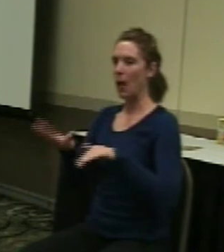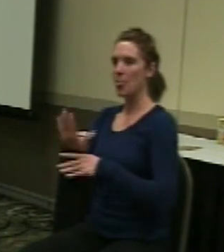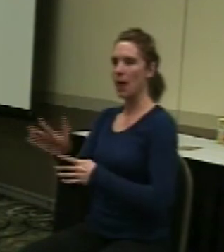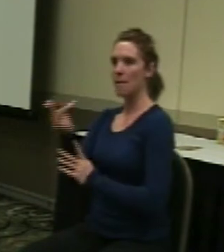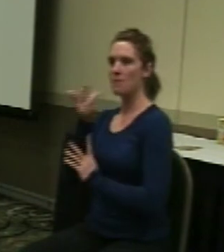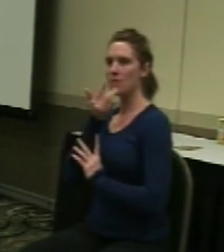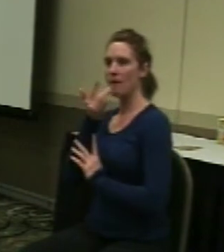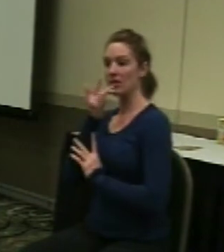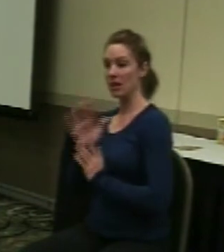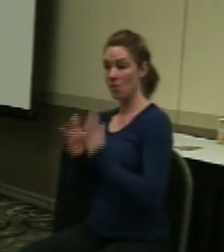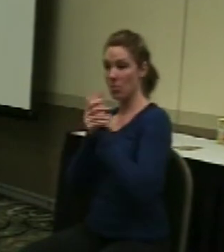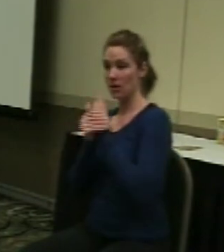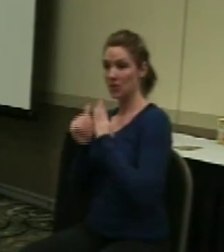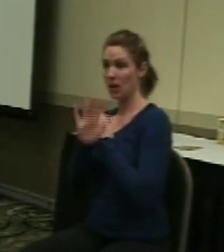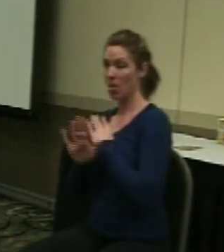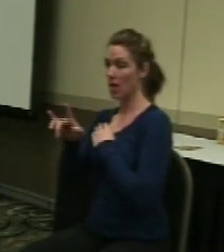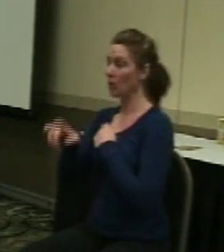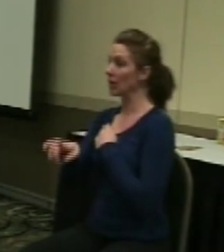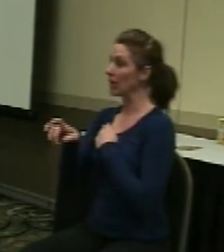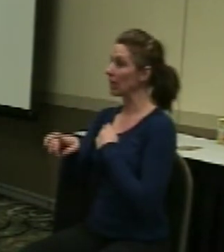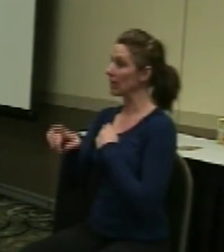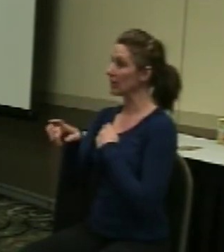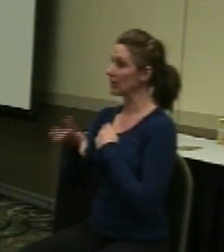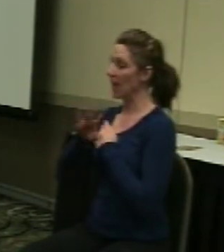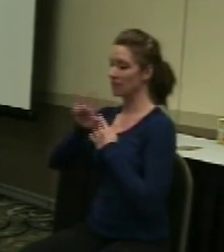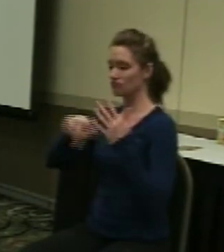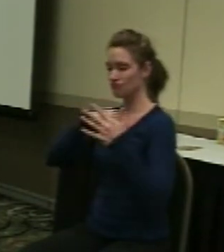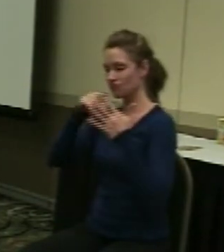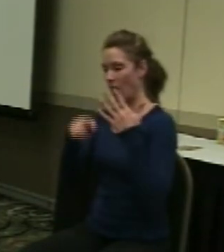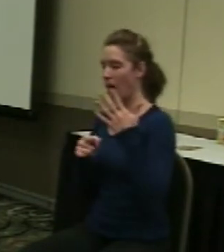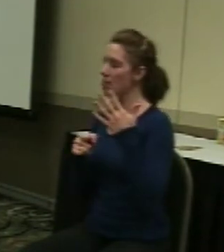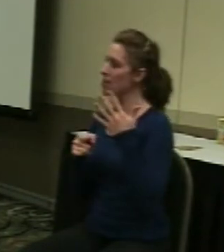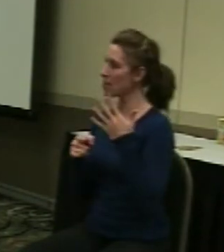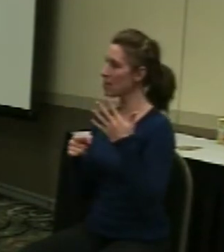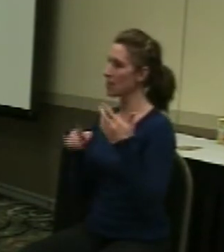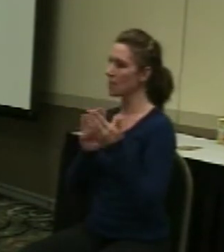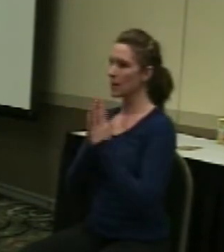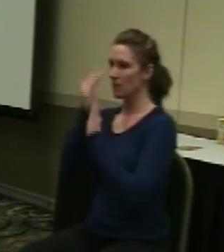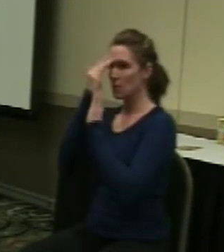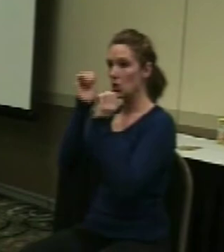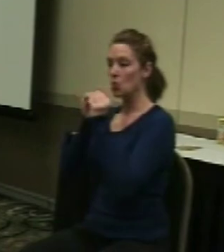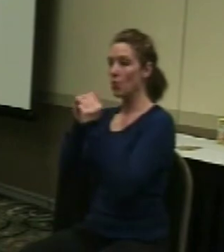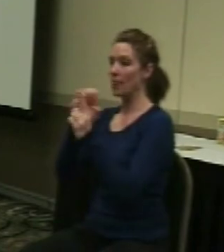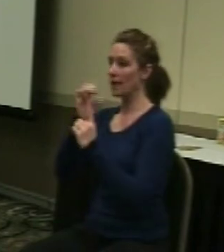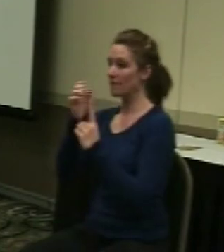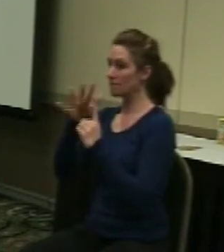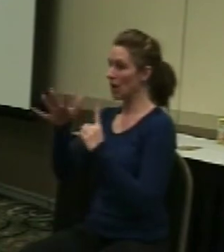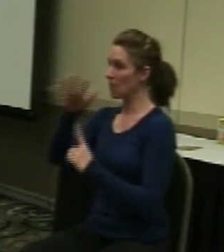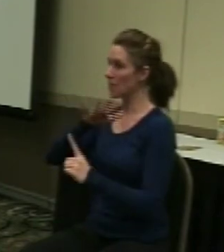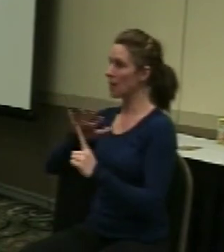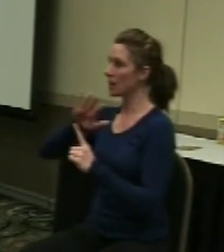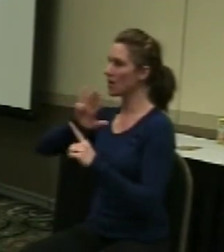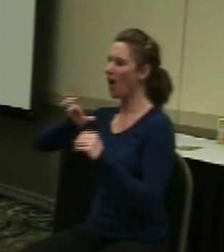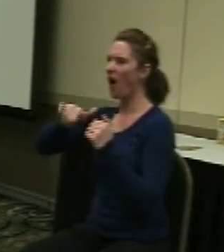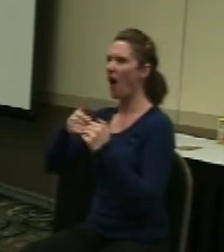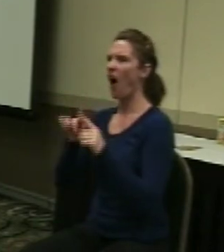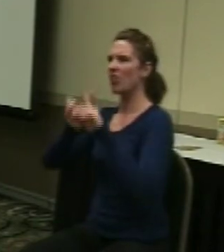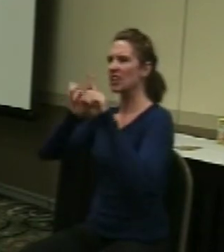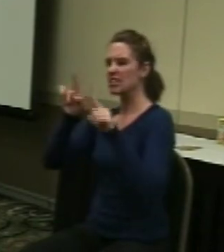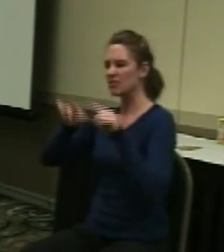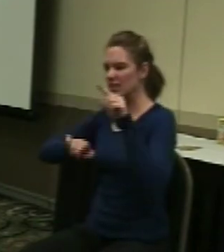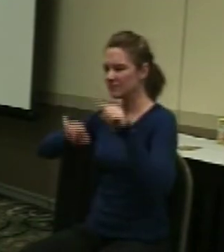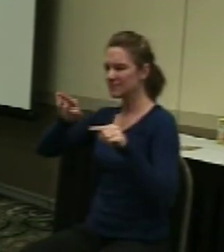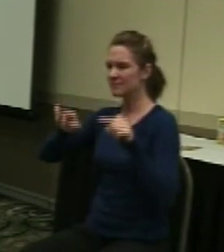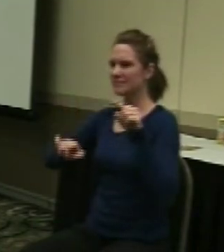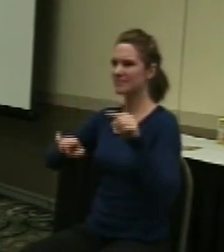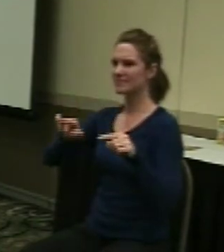their skills, their needs, and all of those things. And we get to know the environment, all the different 3 big ones, and maybe